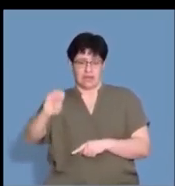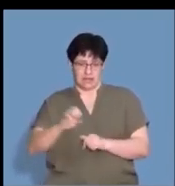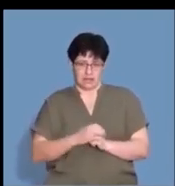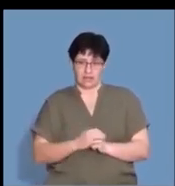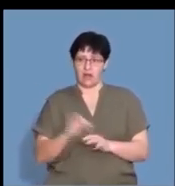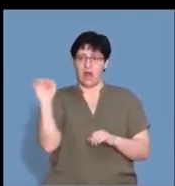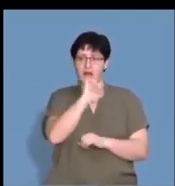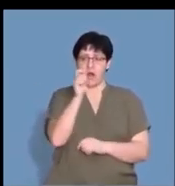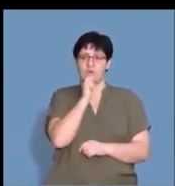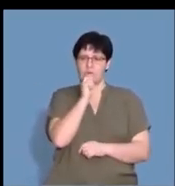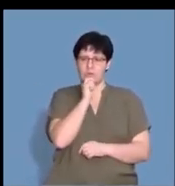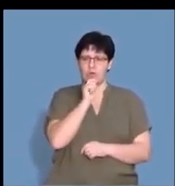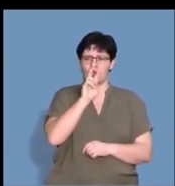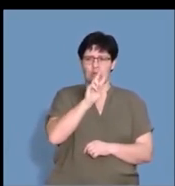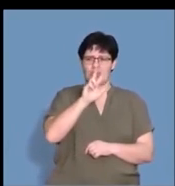The car used